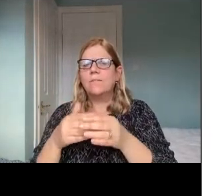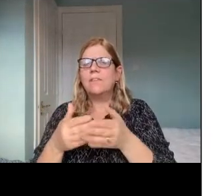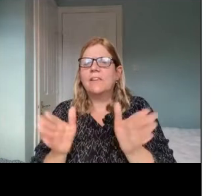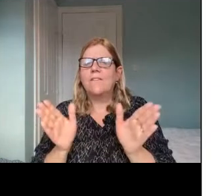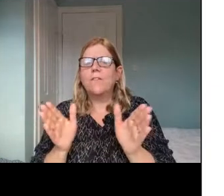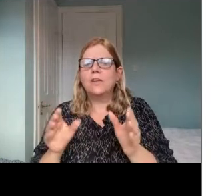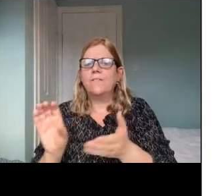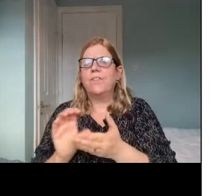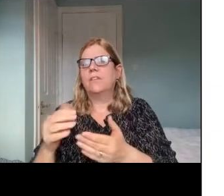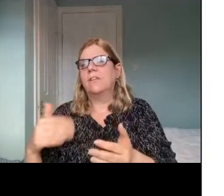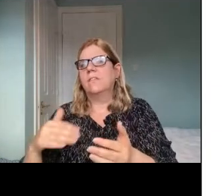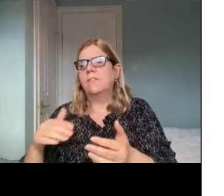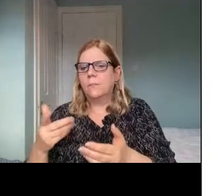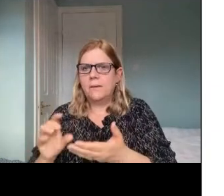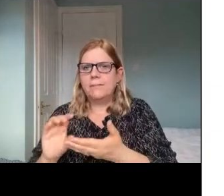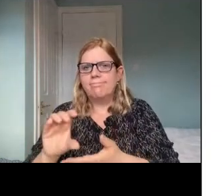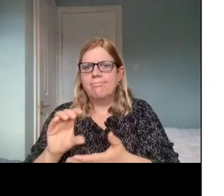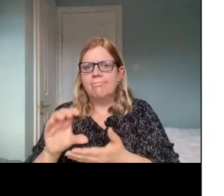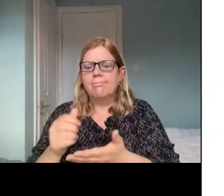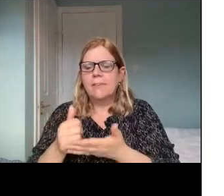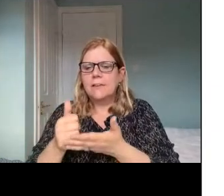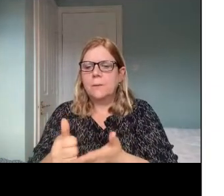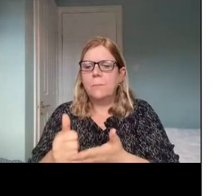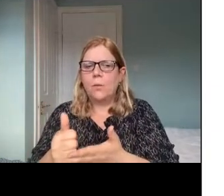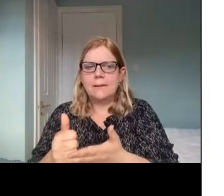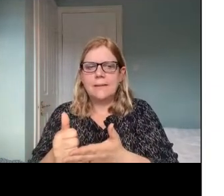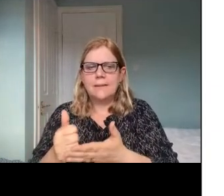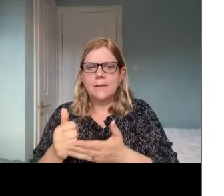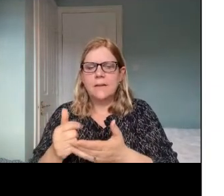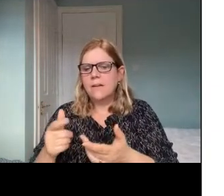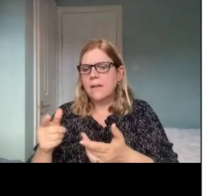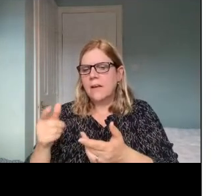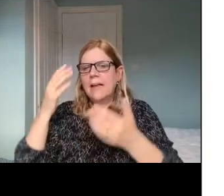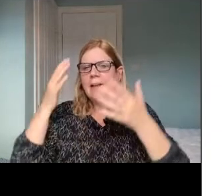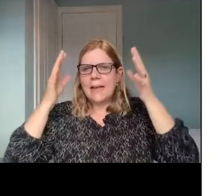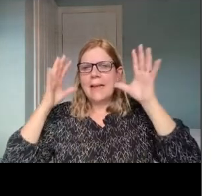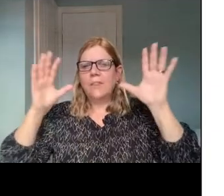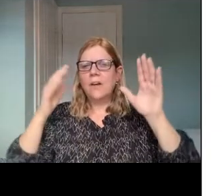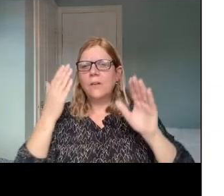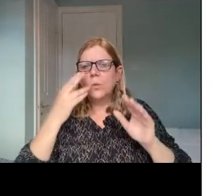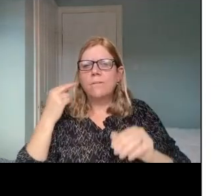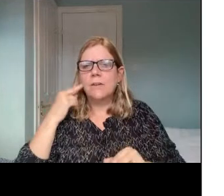The RSC inclusion and diversity funding has been really supportive.